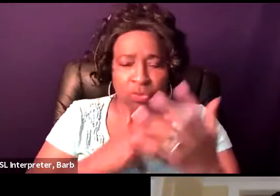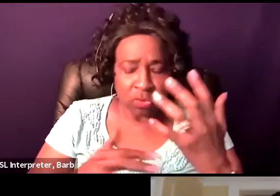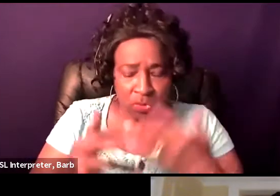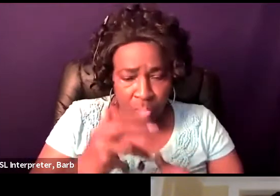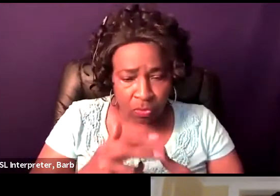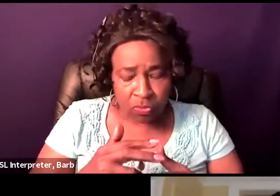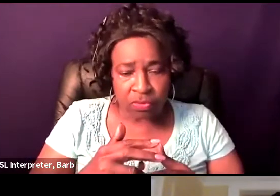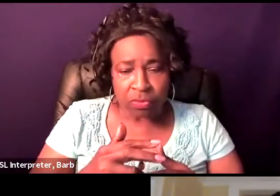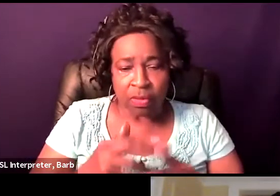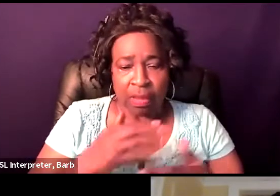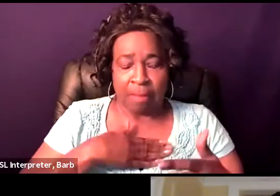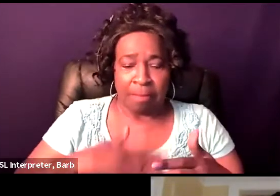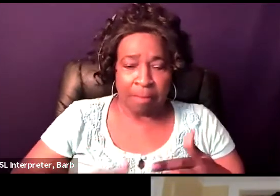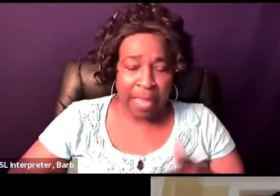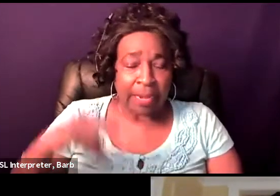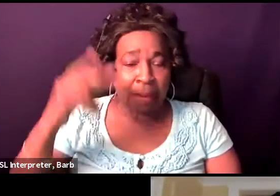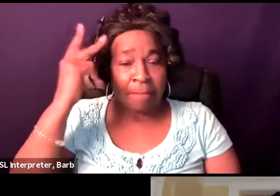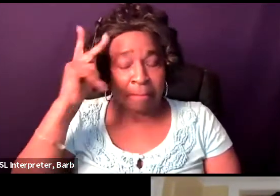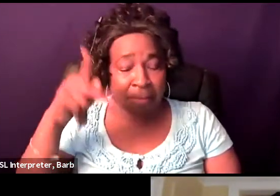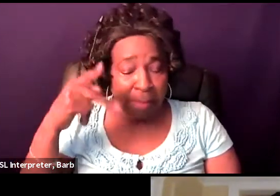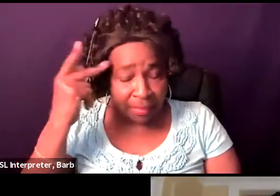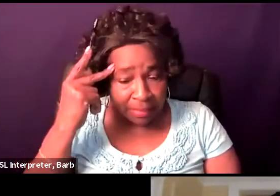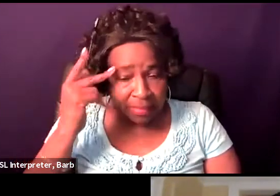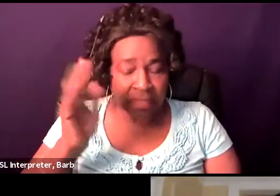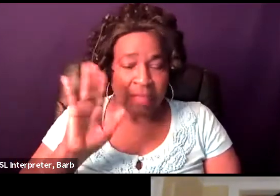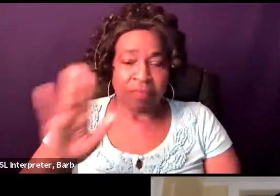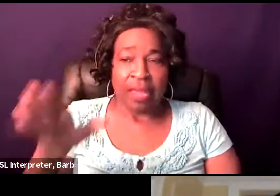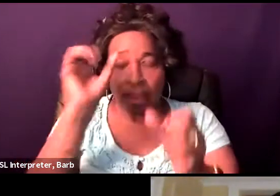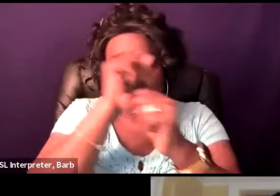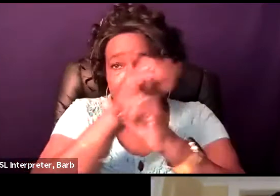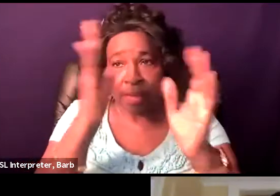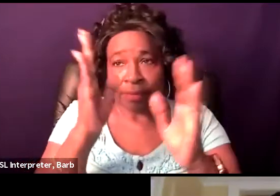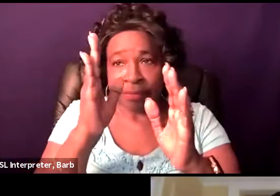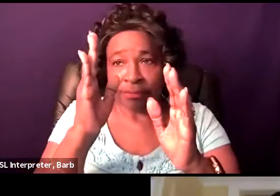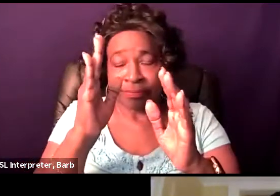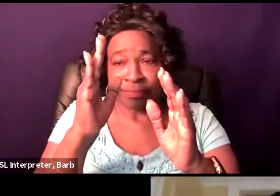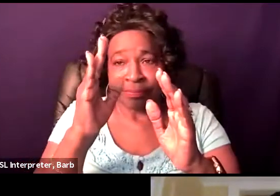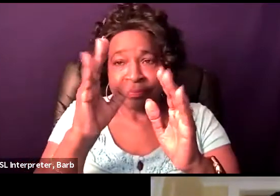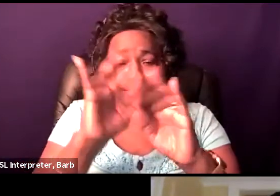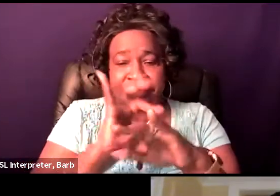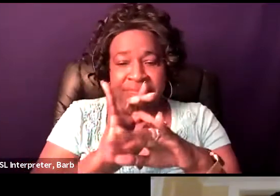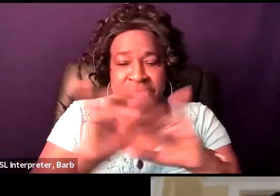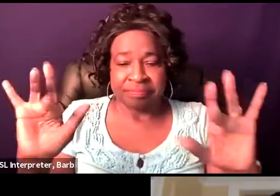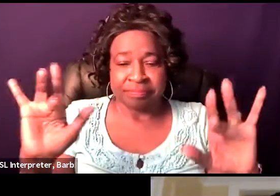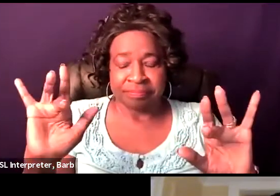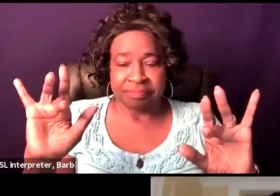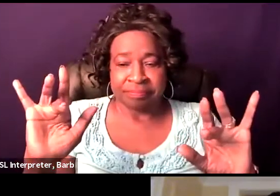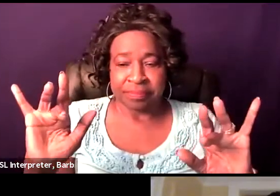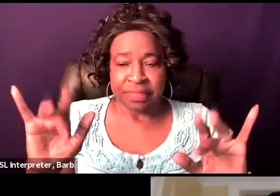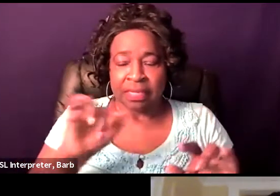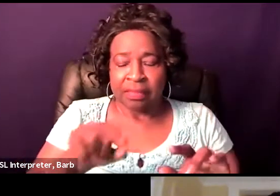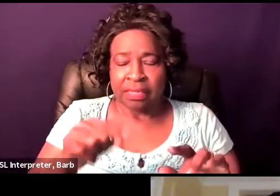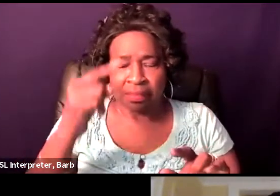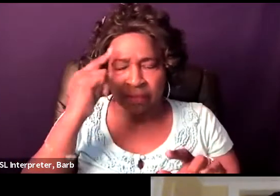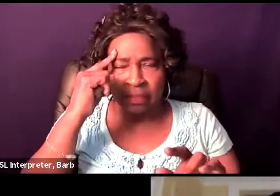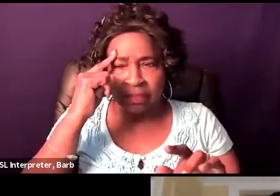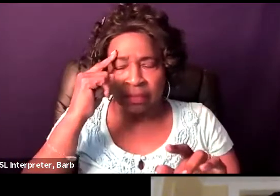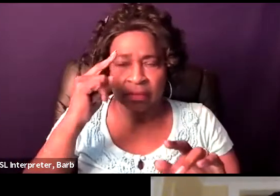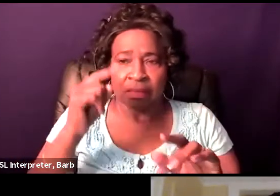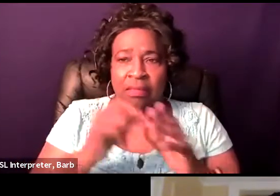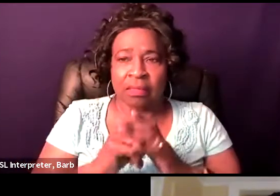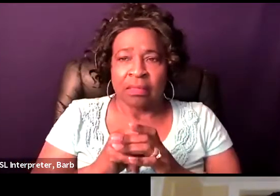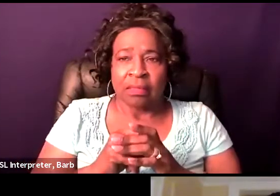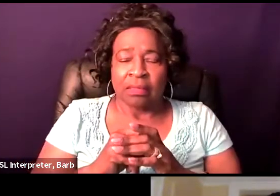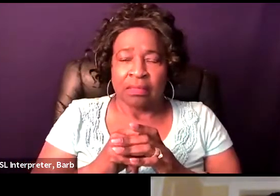social, our body politic, their imagination goes limp. And so they will think of far out things that we can do